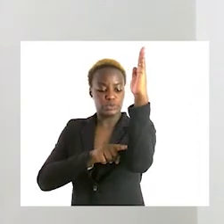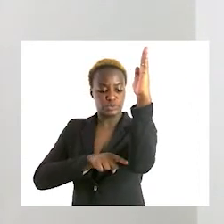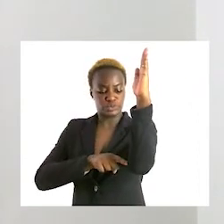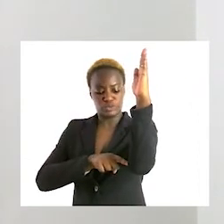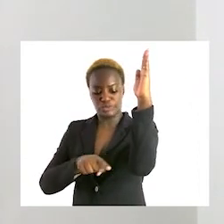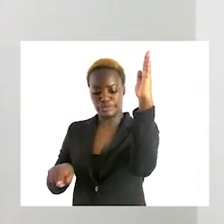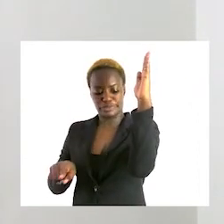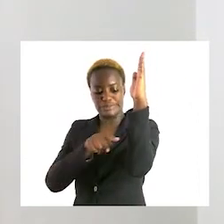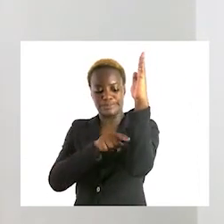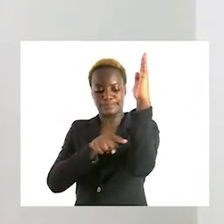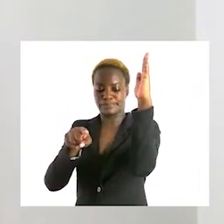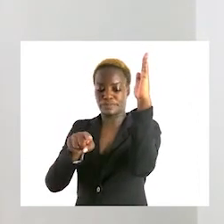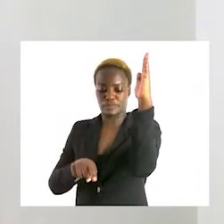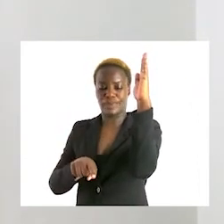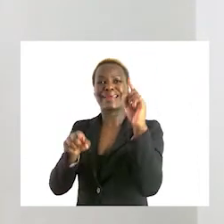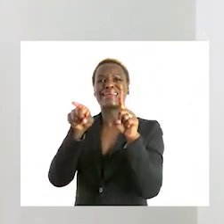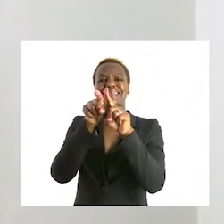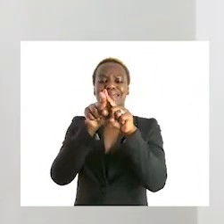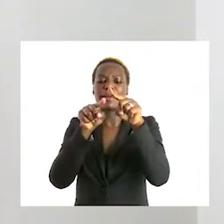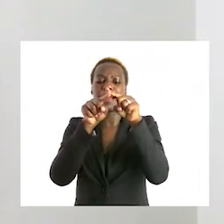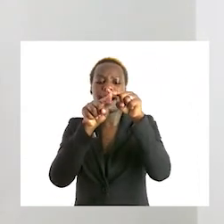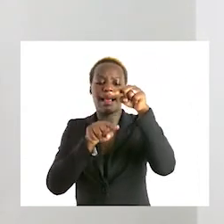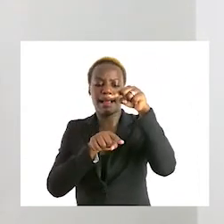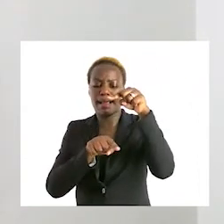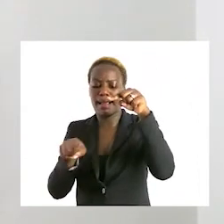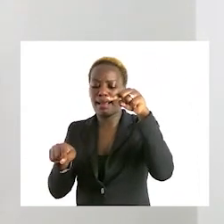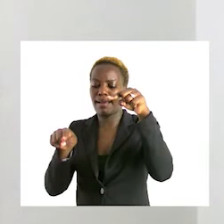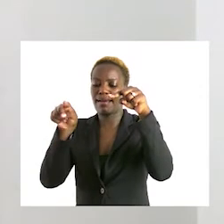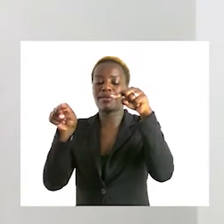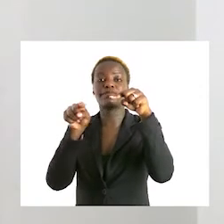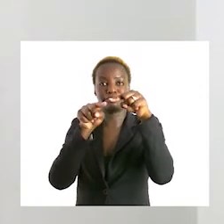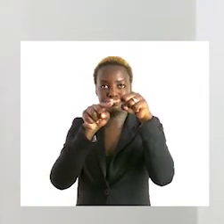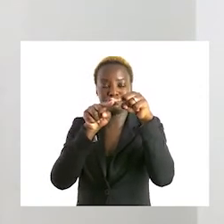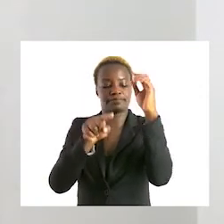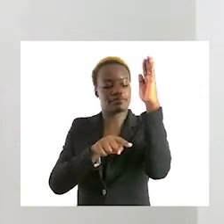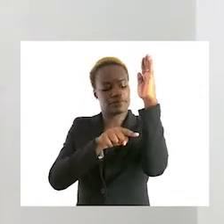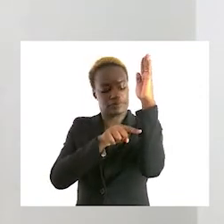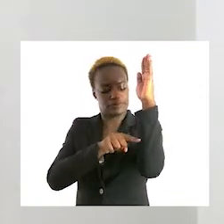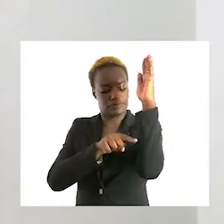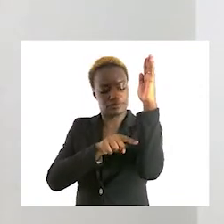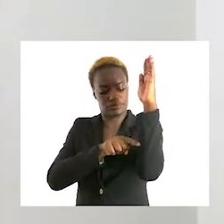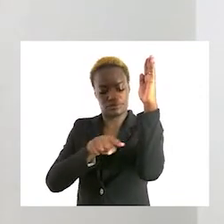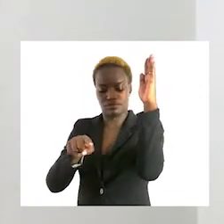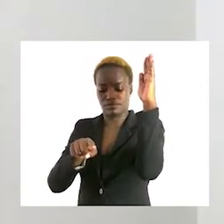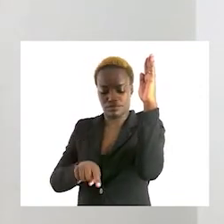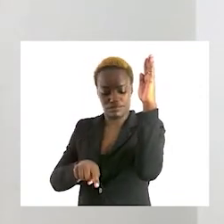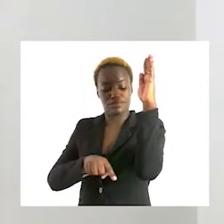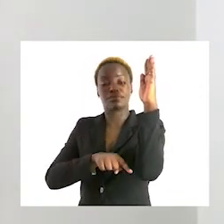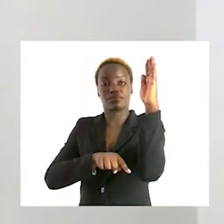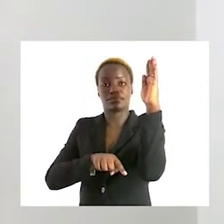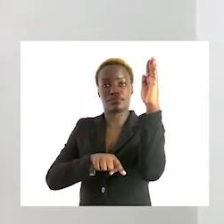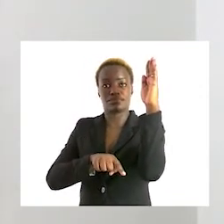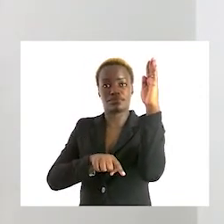right angle. When two lines are merging, the one that goes straight down and the one that goes straight to